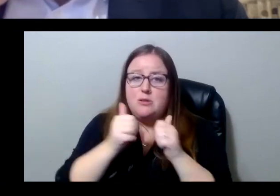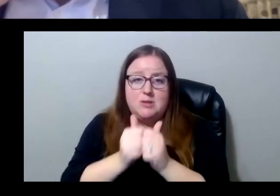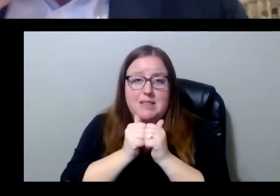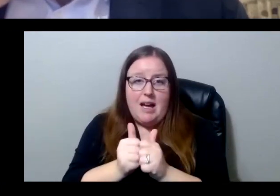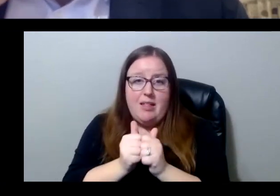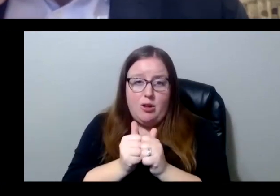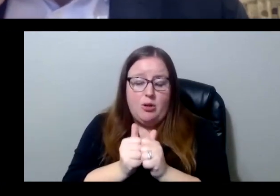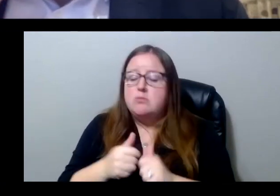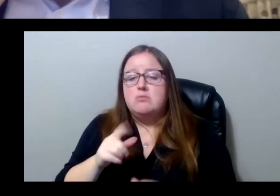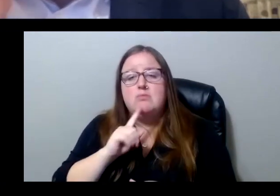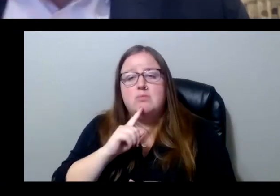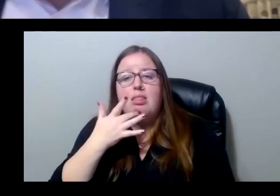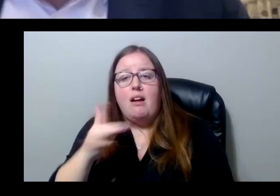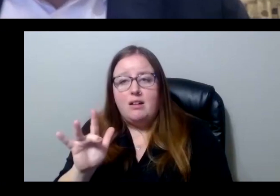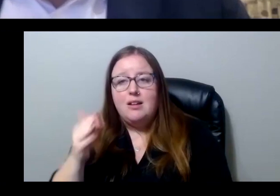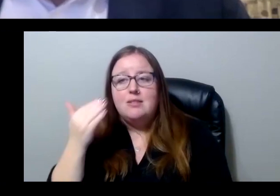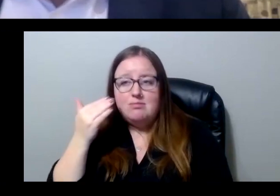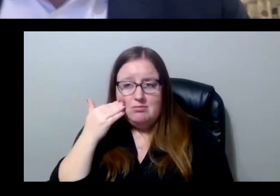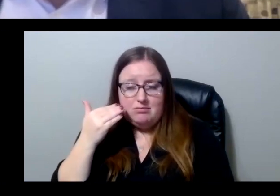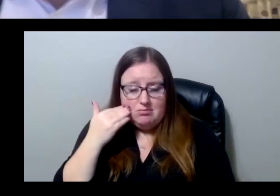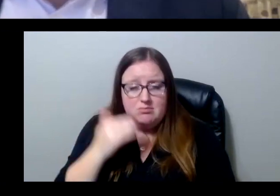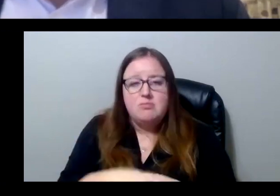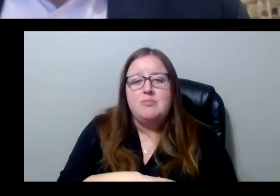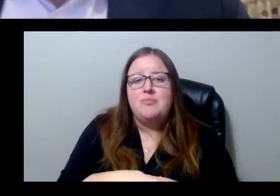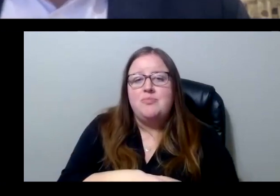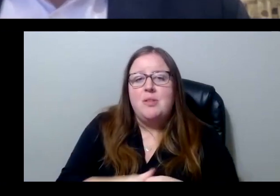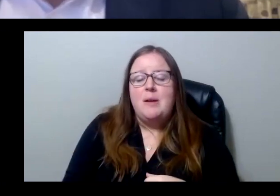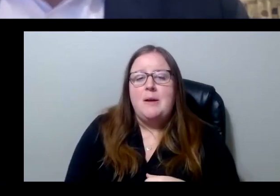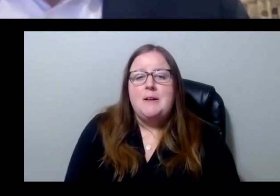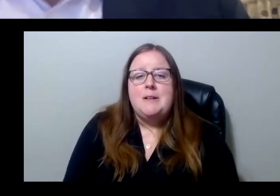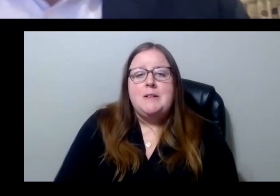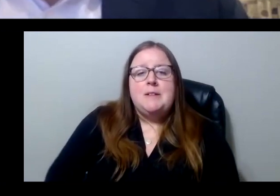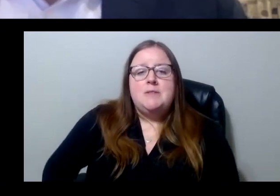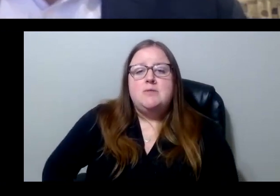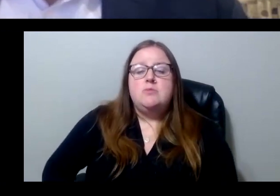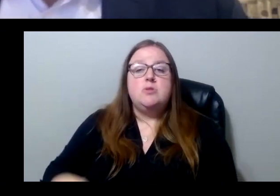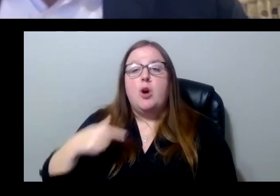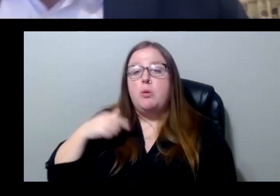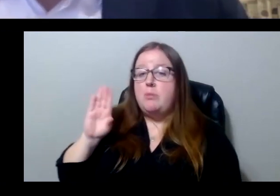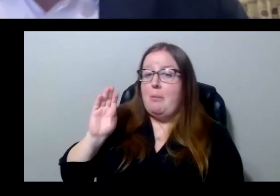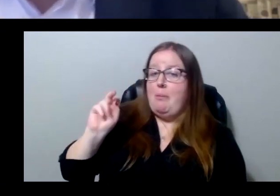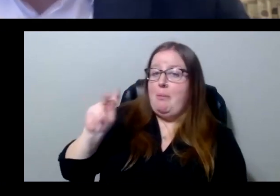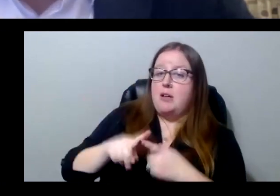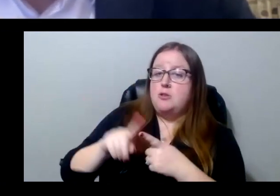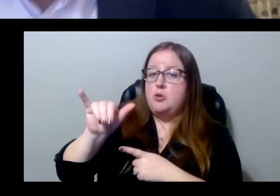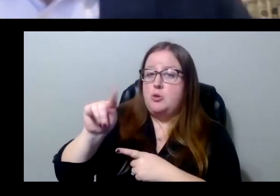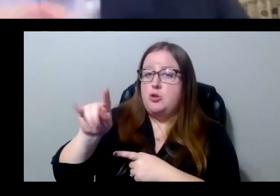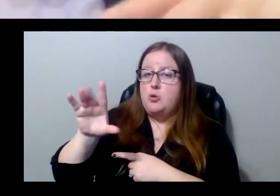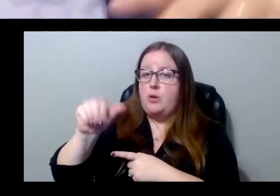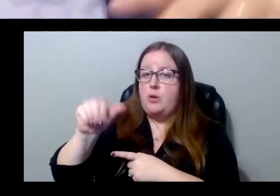the Bosnian of their Bosnian Muslim neighbors. Can you tell us a little bit about your knowledge and